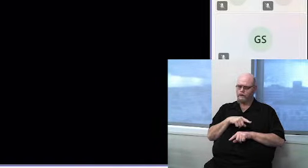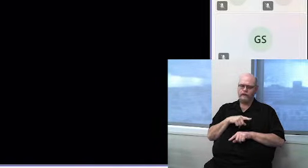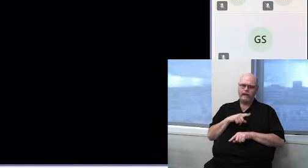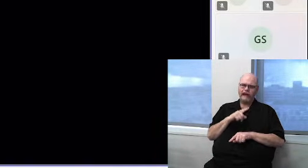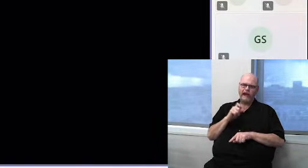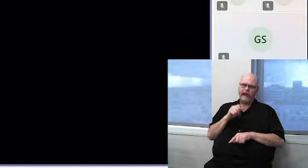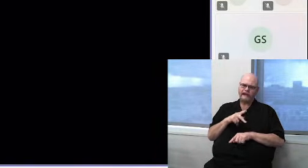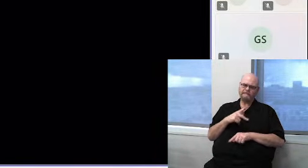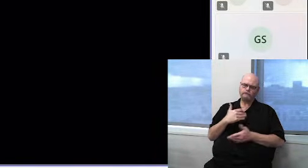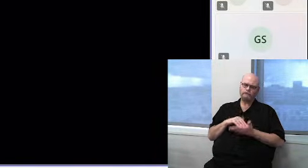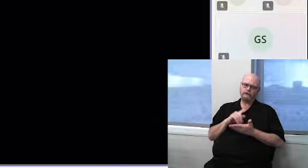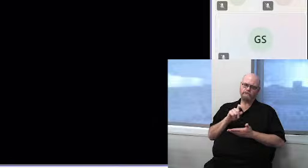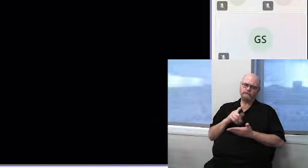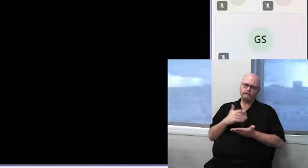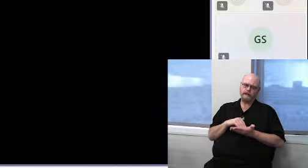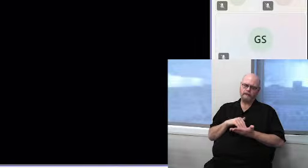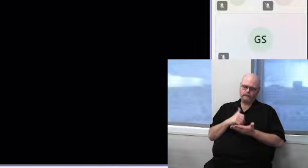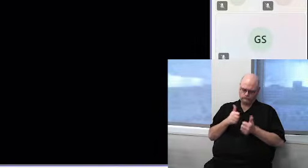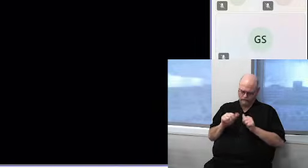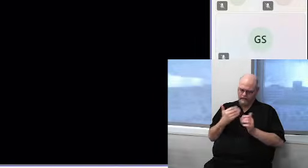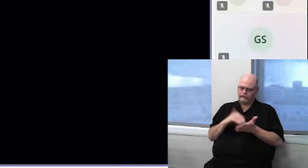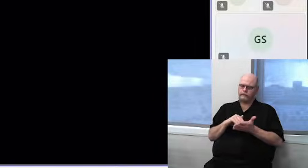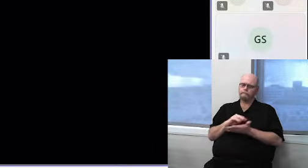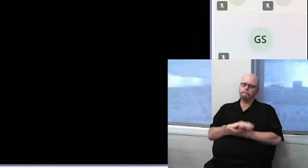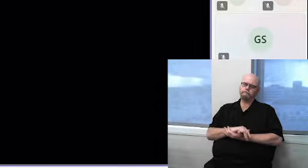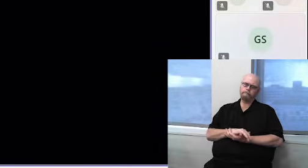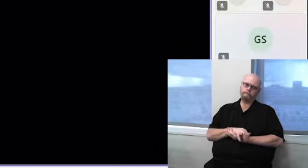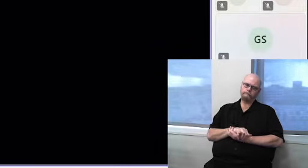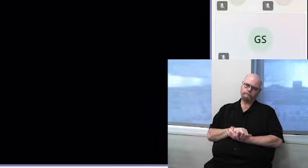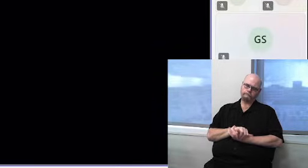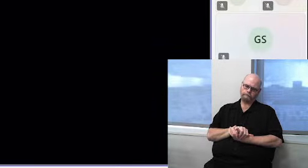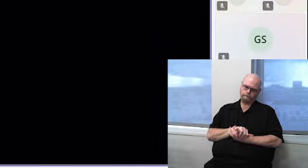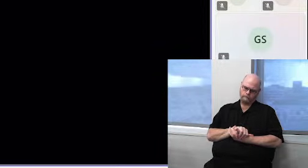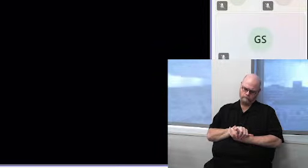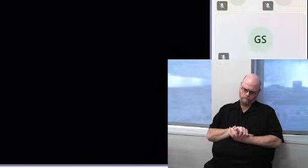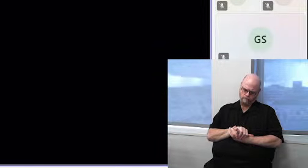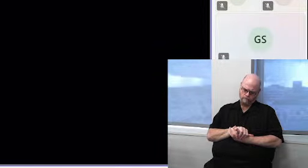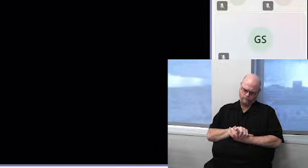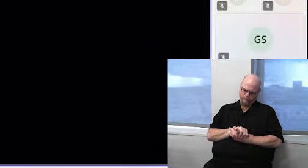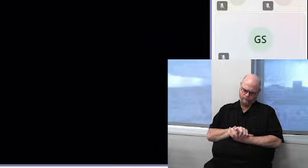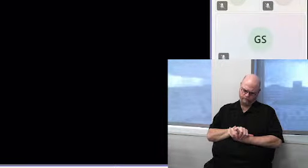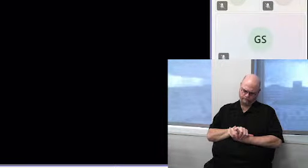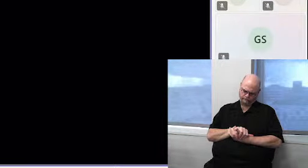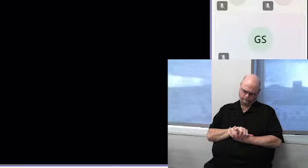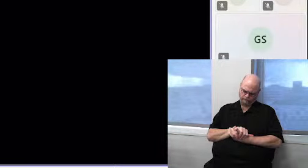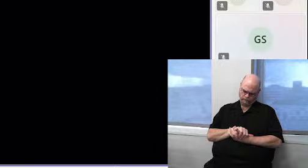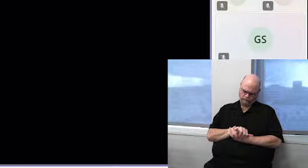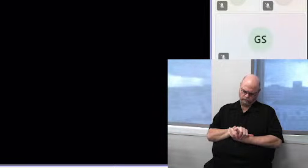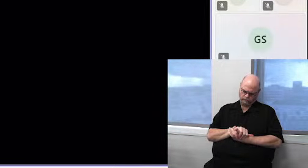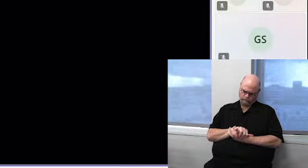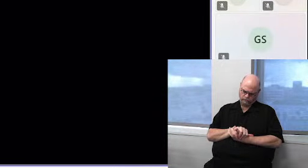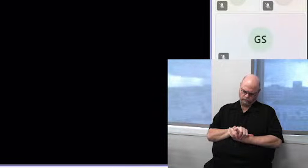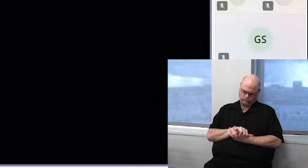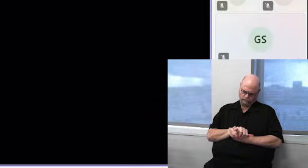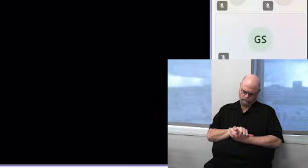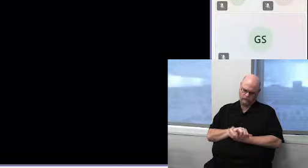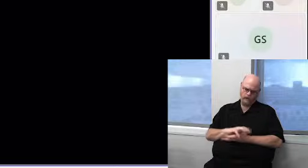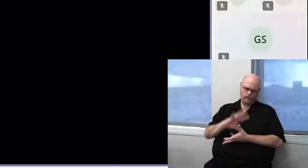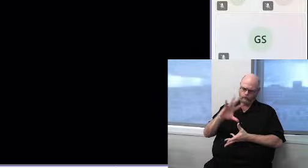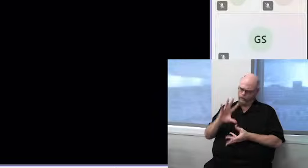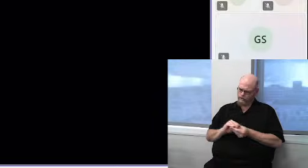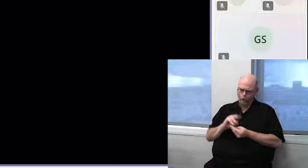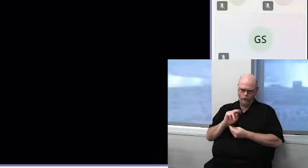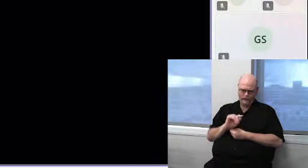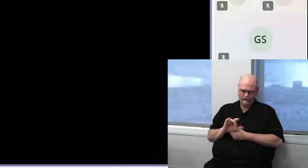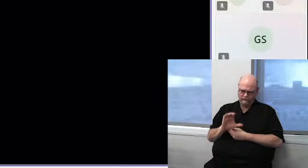now? Don't answer that. Just ask the question one more time, please, and let's take a shot at it. Go. Okay. Real So, slow.